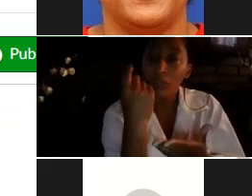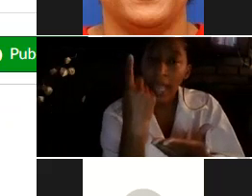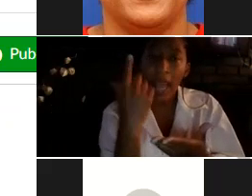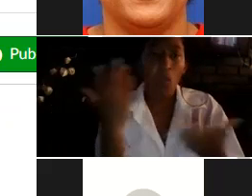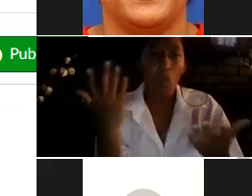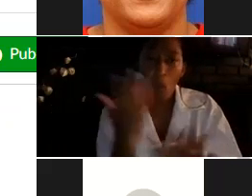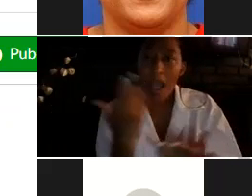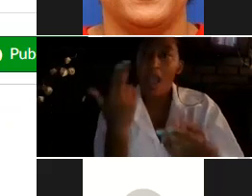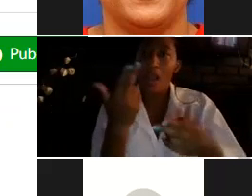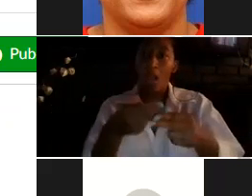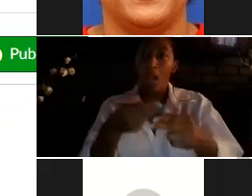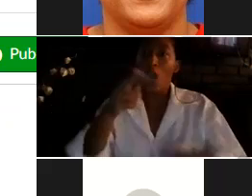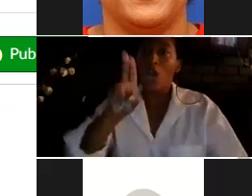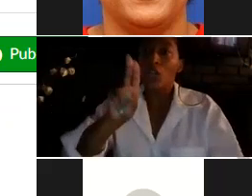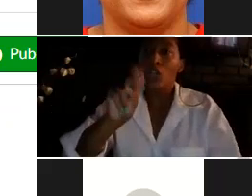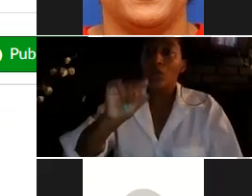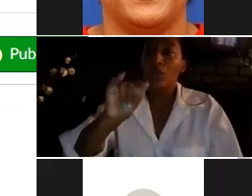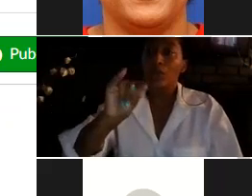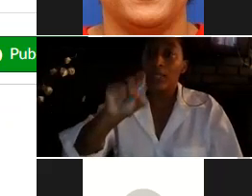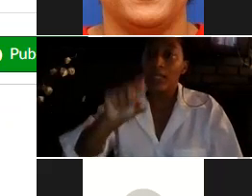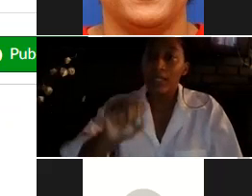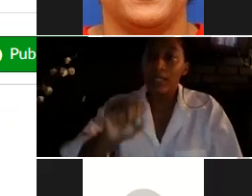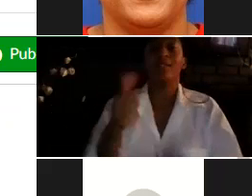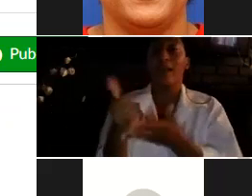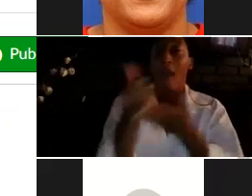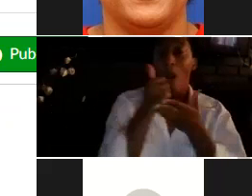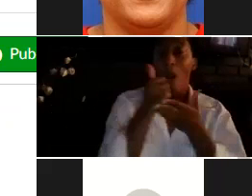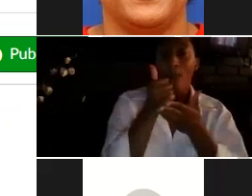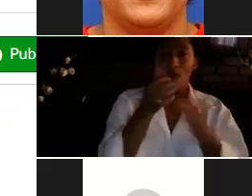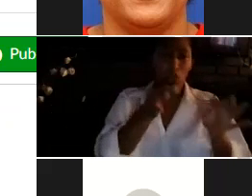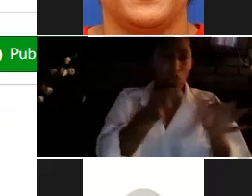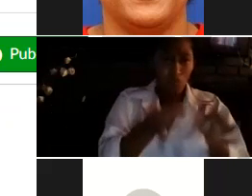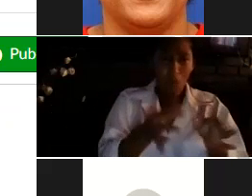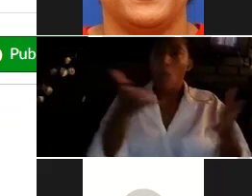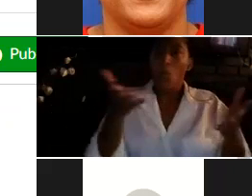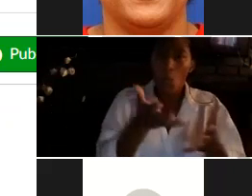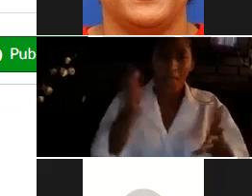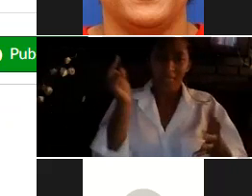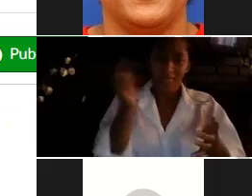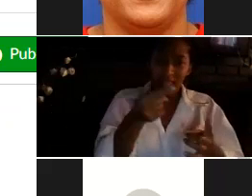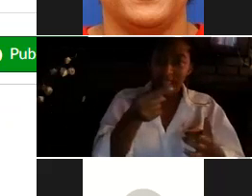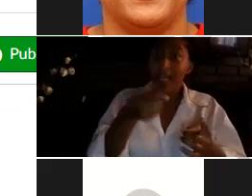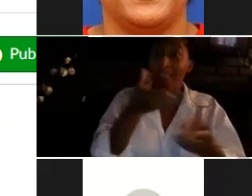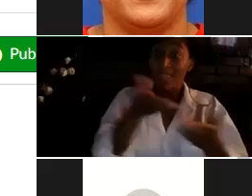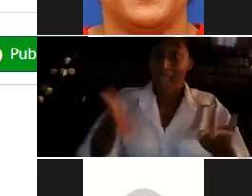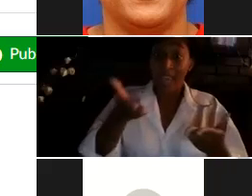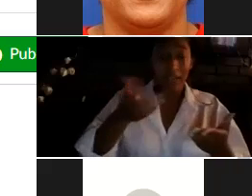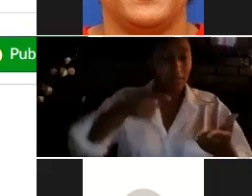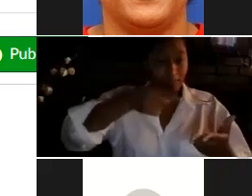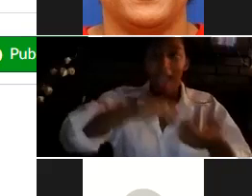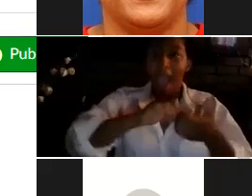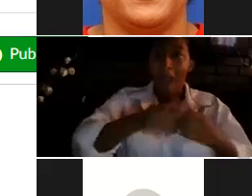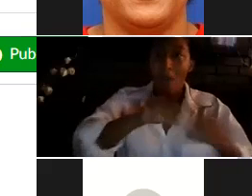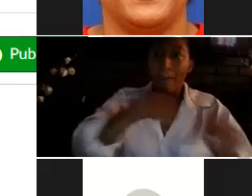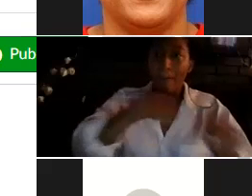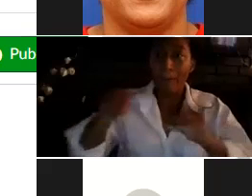describe an object that is in motion. And that's a big part of what we have to do in this course. That's a big